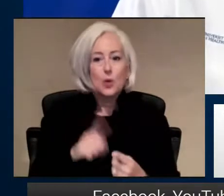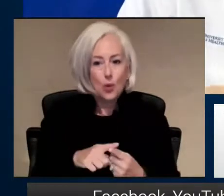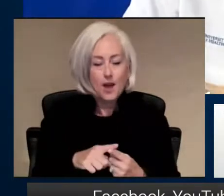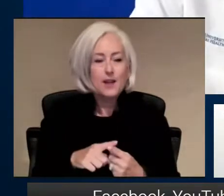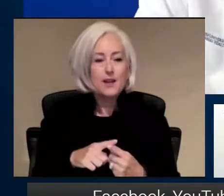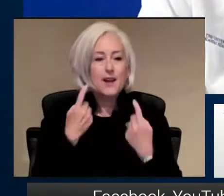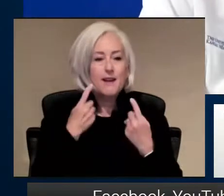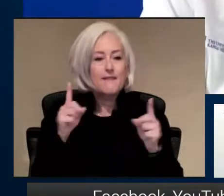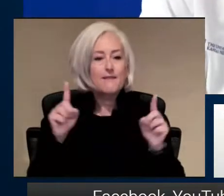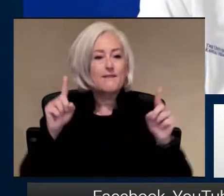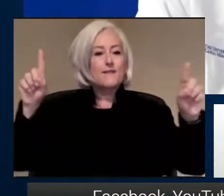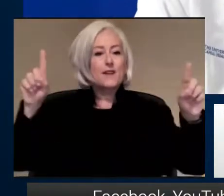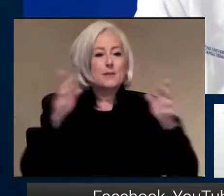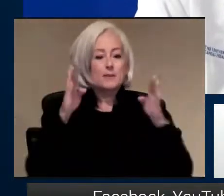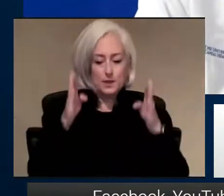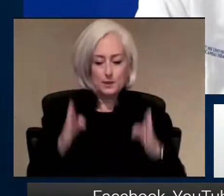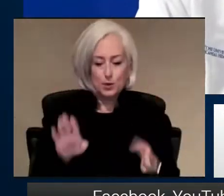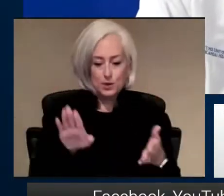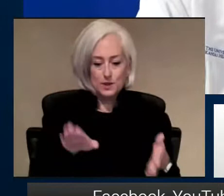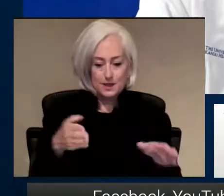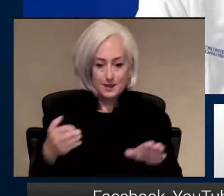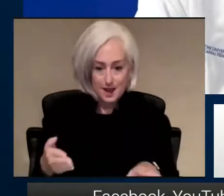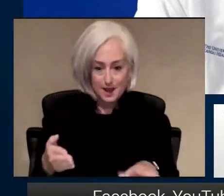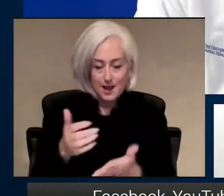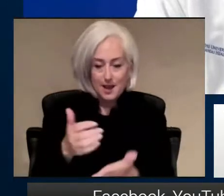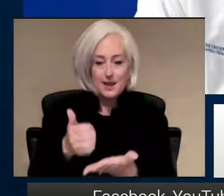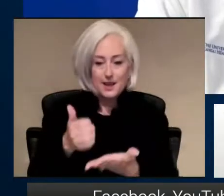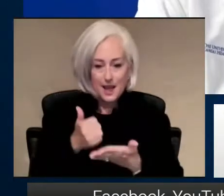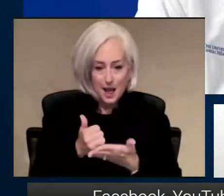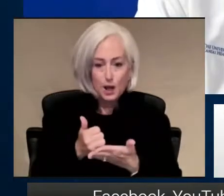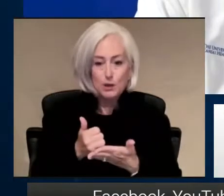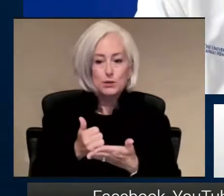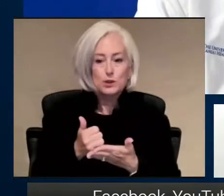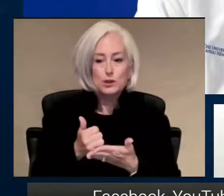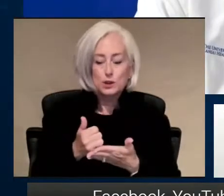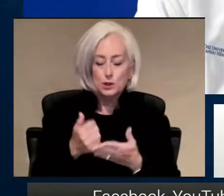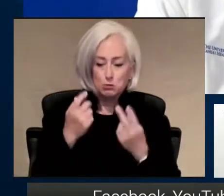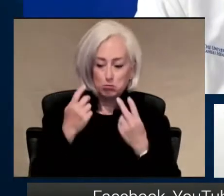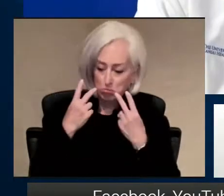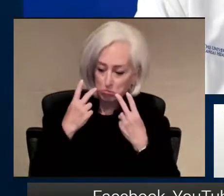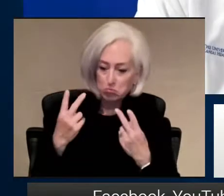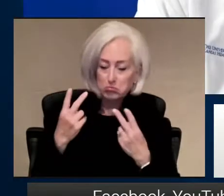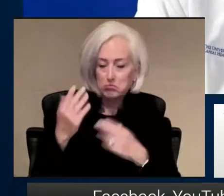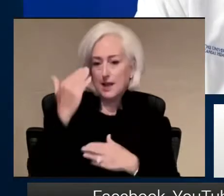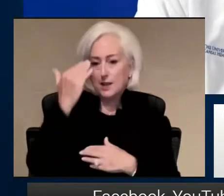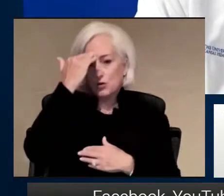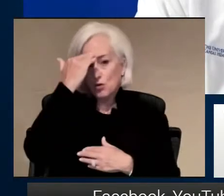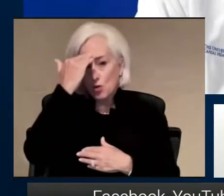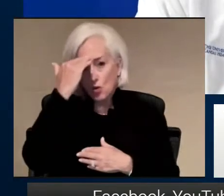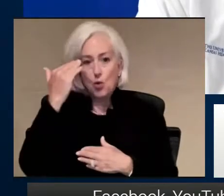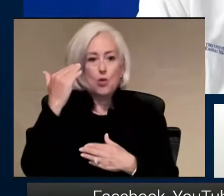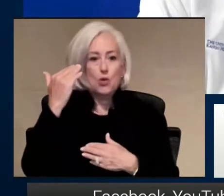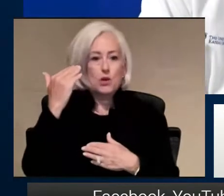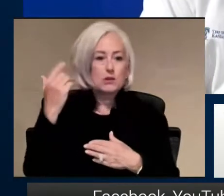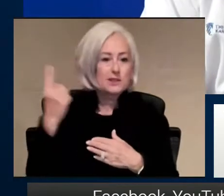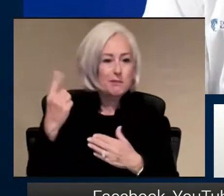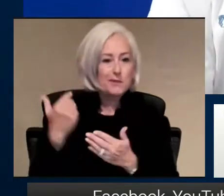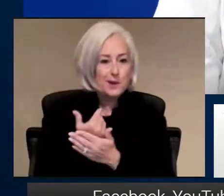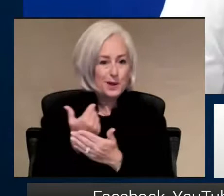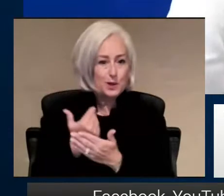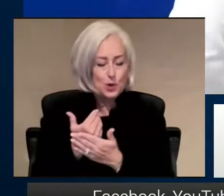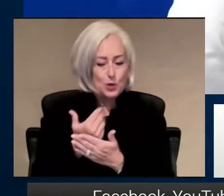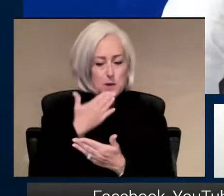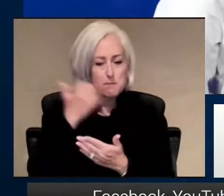At least it sheds light on something that people, start to learn more about or have a better understanding for, right? Yeah, I think it does. And I think